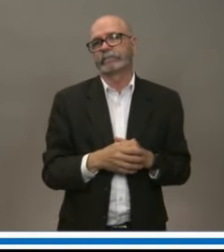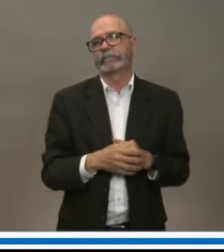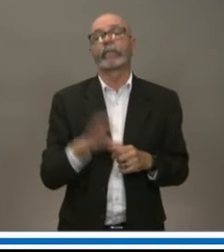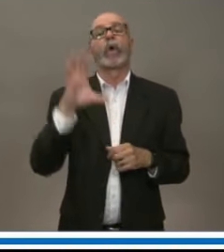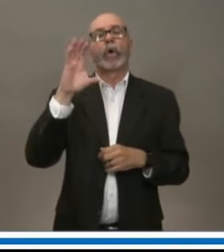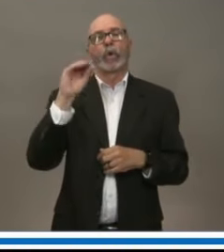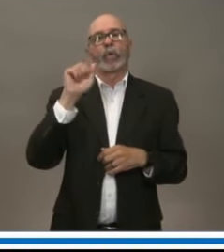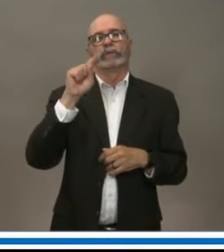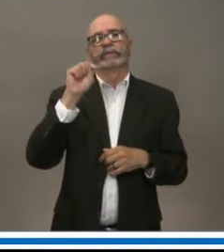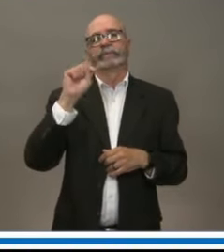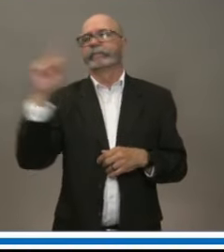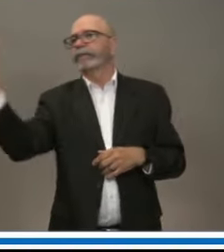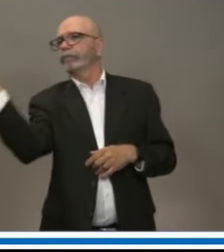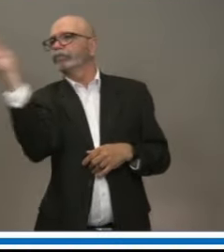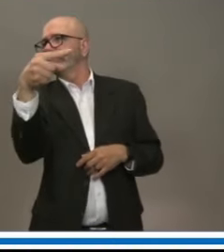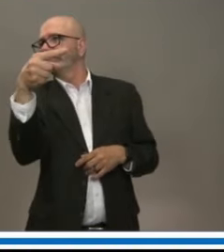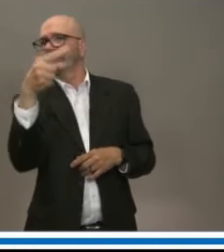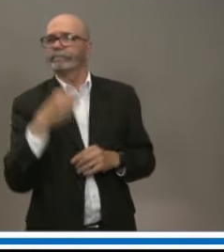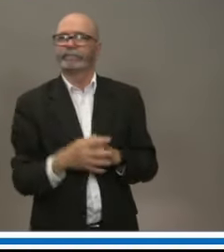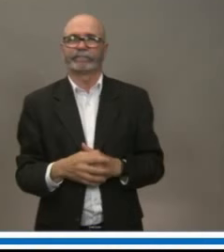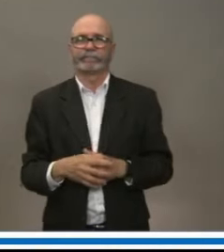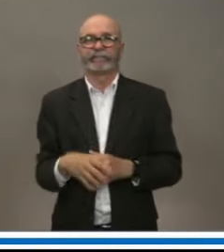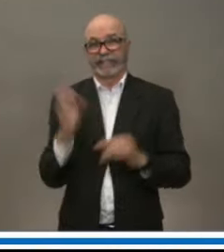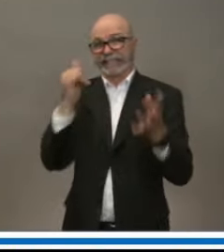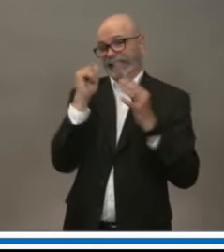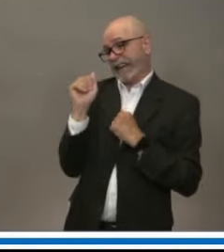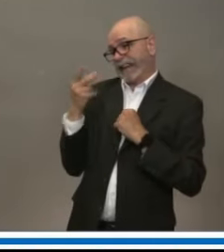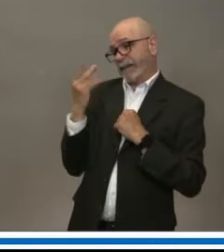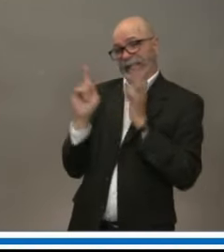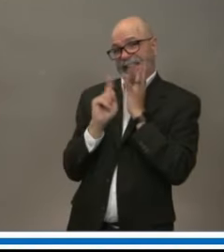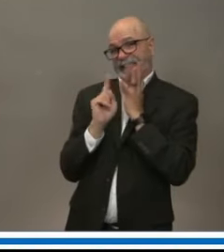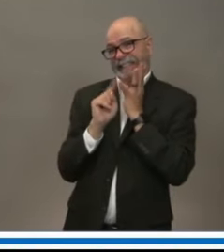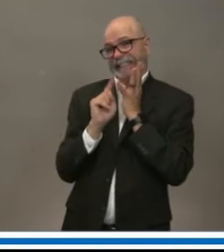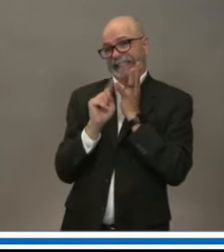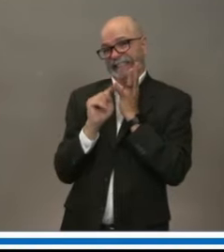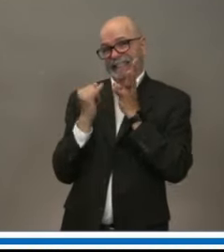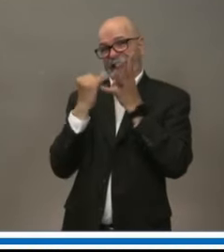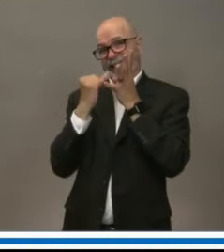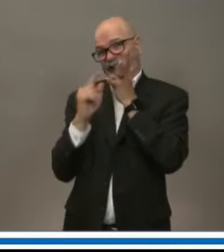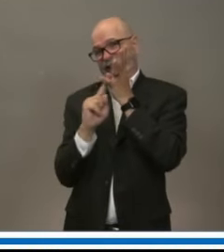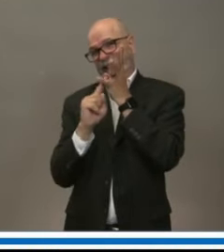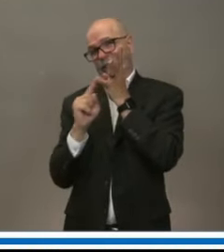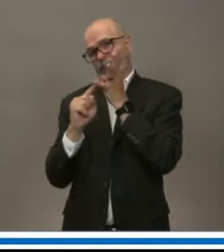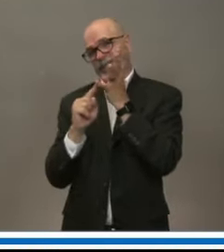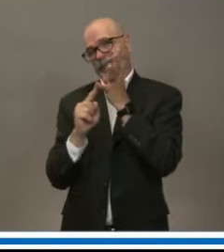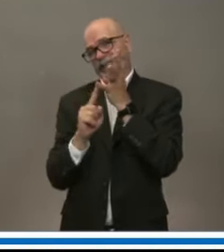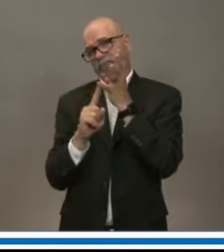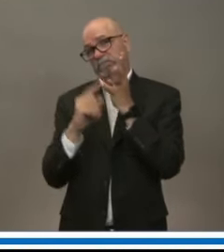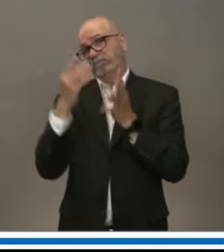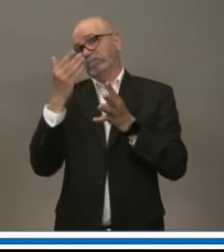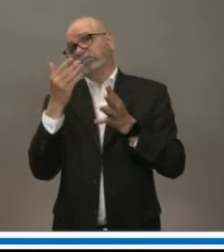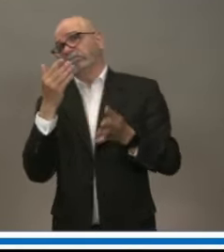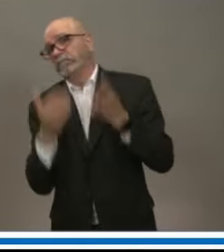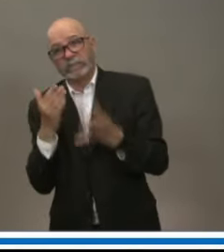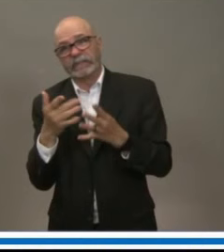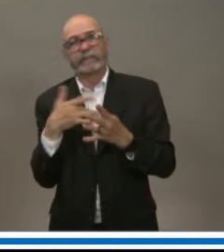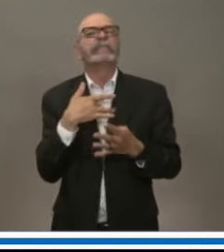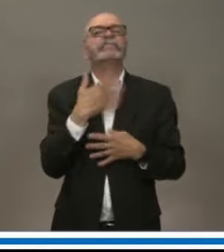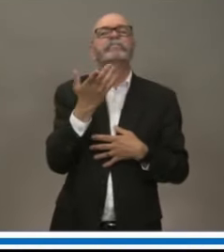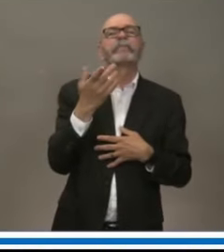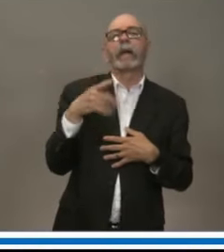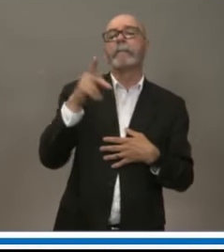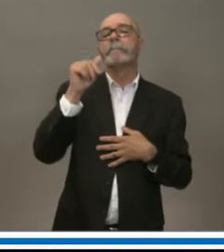today, it's the end of April, which means the end of apartment leases for the traditional university year, which means thousands of people in Halifax and across Nova